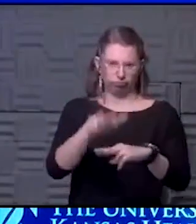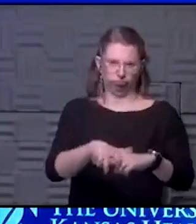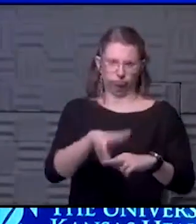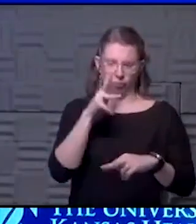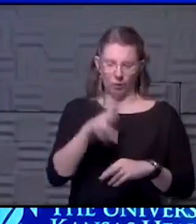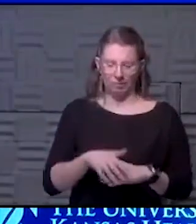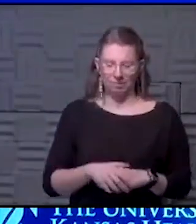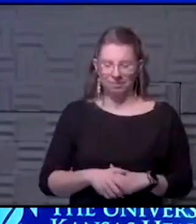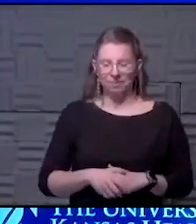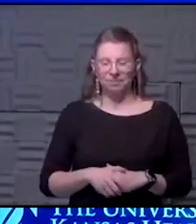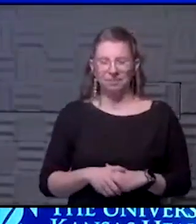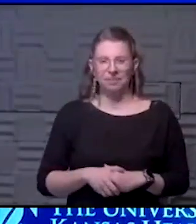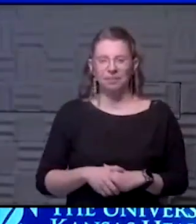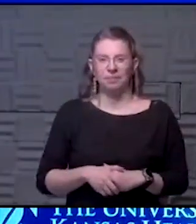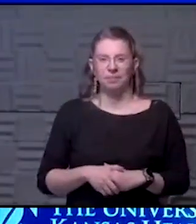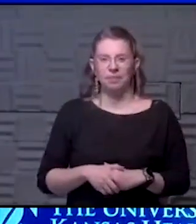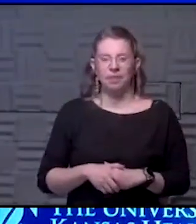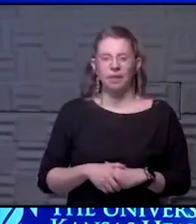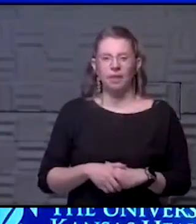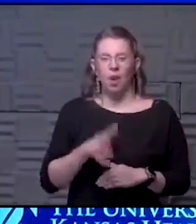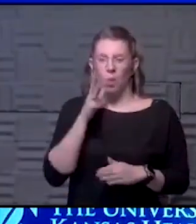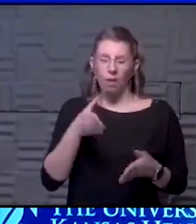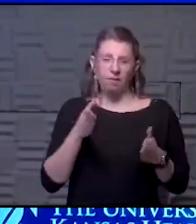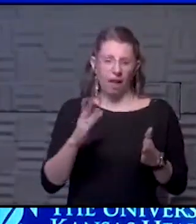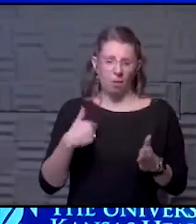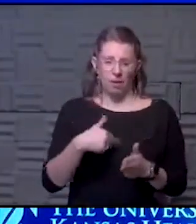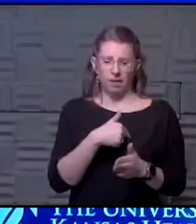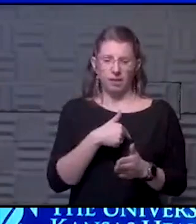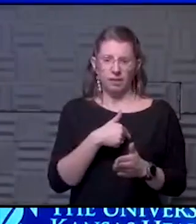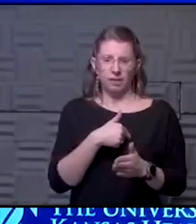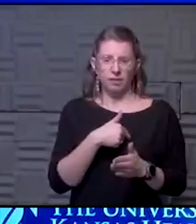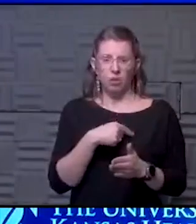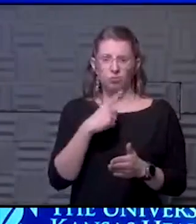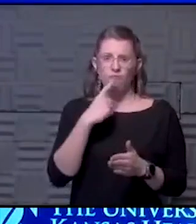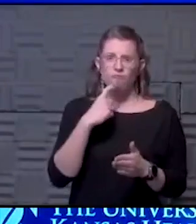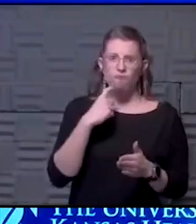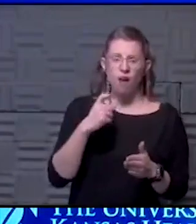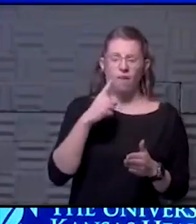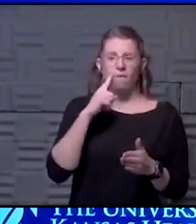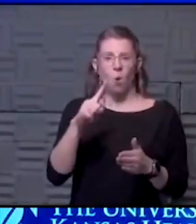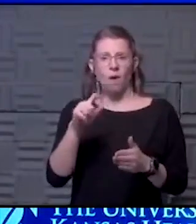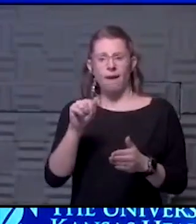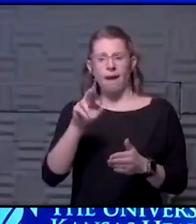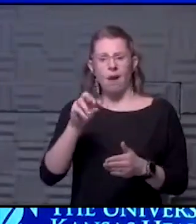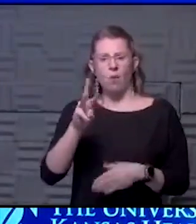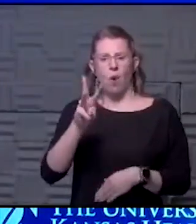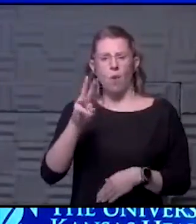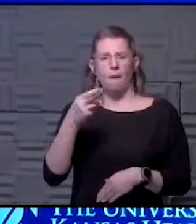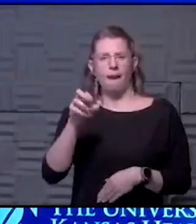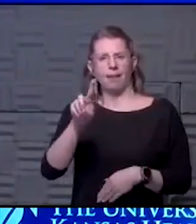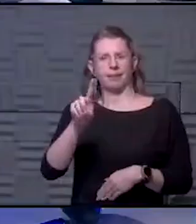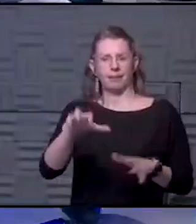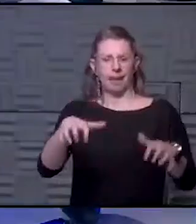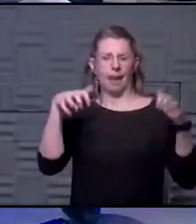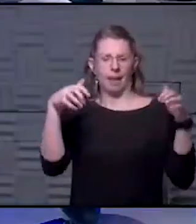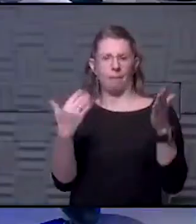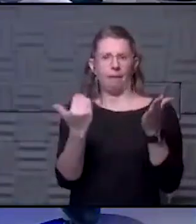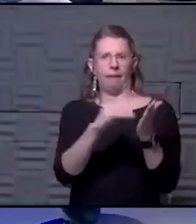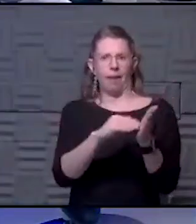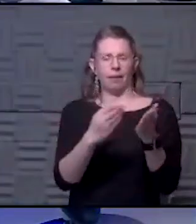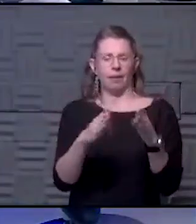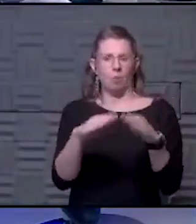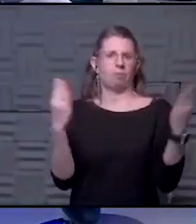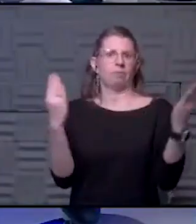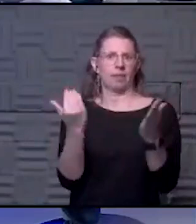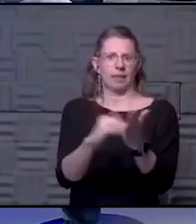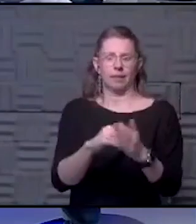I think that will allow us then to, hopefully be there as a sea of red when we open up Arrowhead Stadium again. And that's what the data is showing now, that the